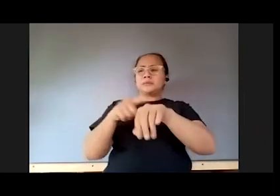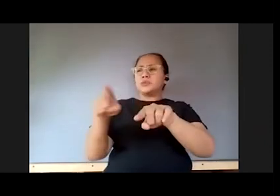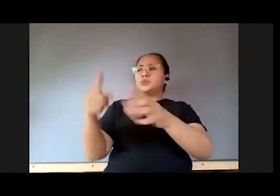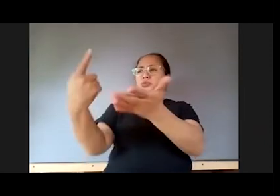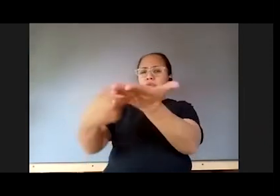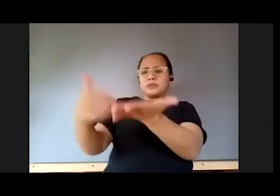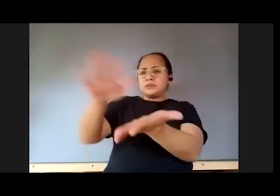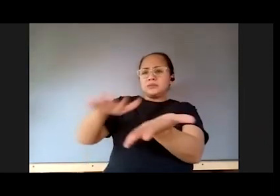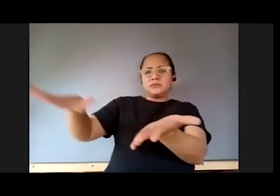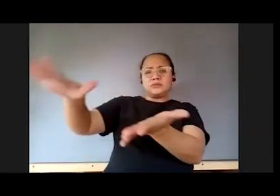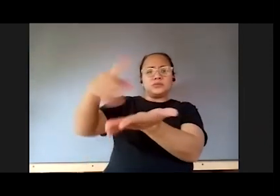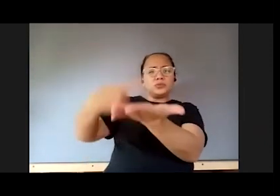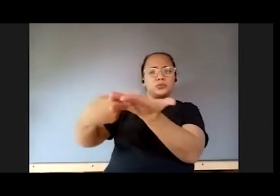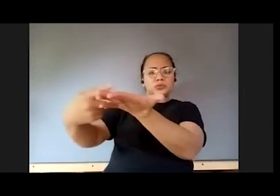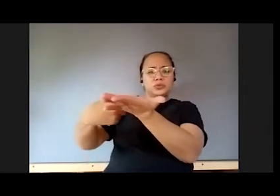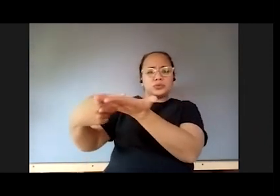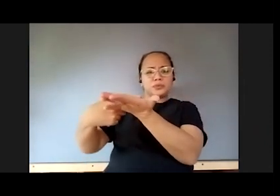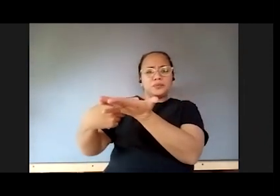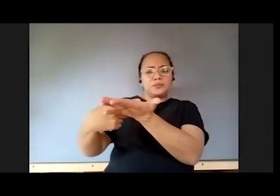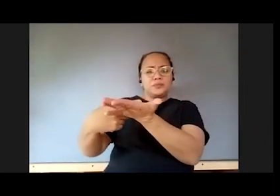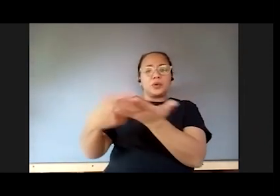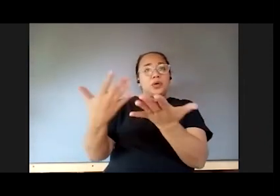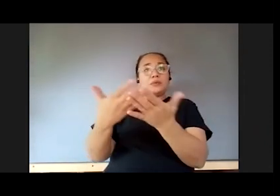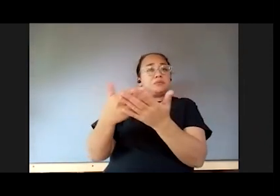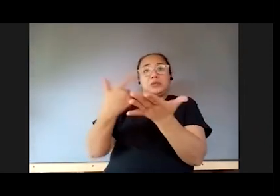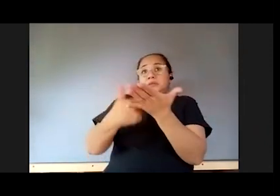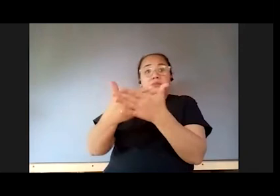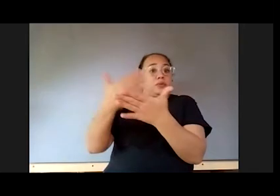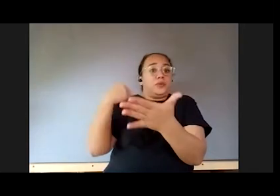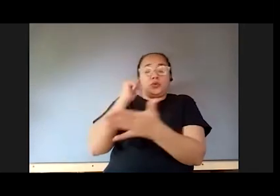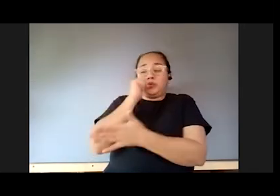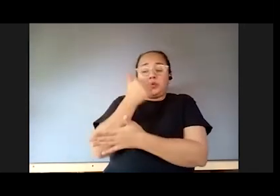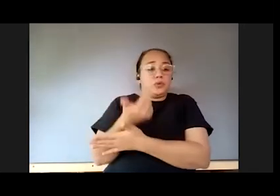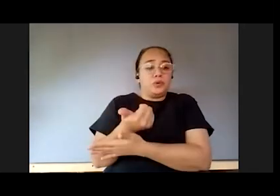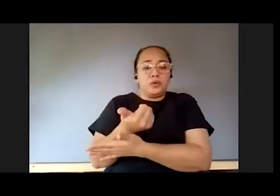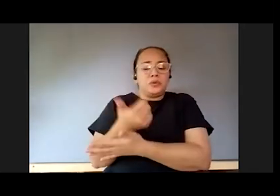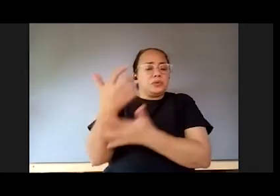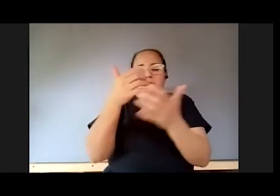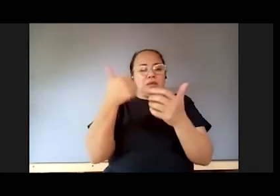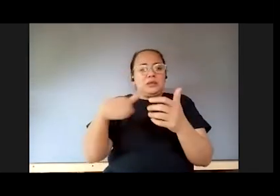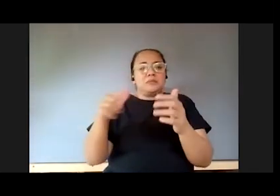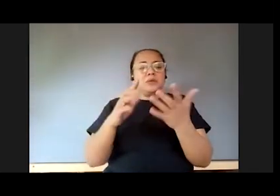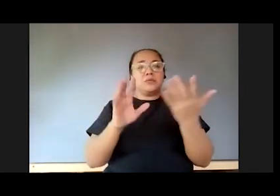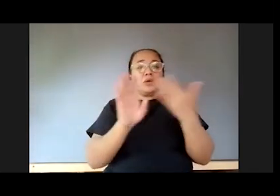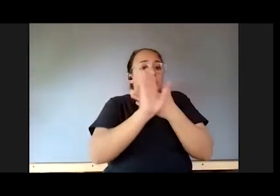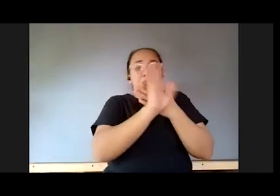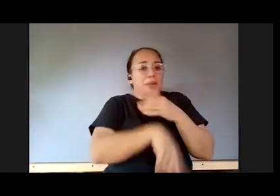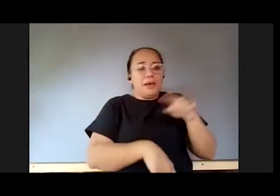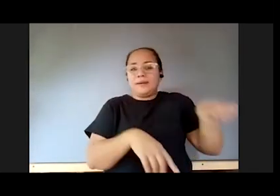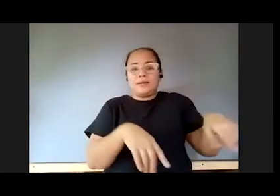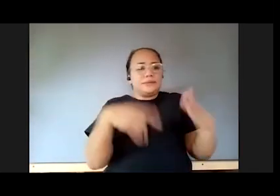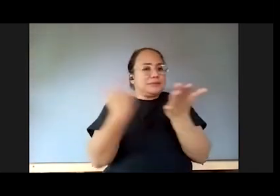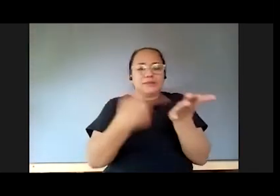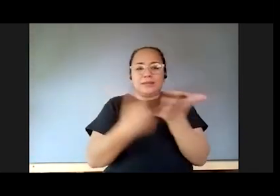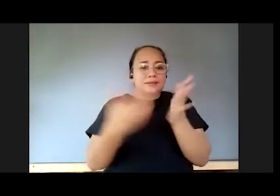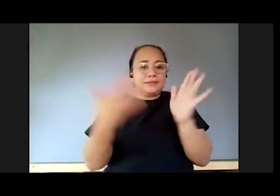Or you can discuss it before tomorrow, either way. And then we can come back and talk about it. But if there is